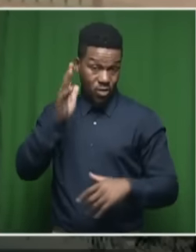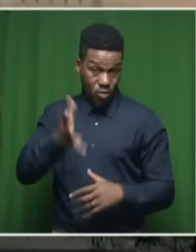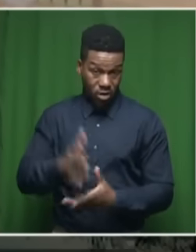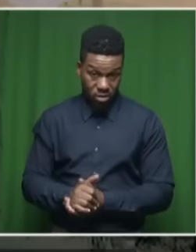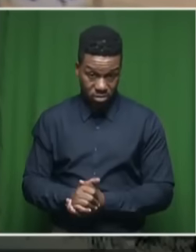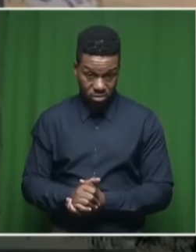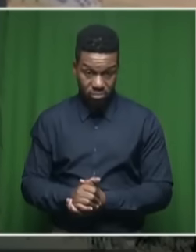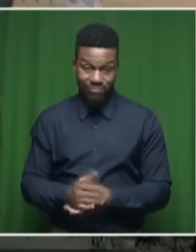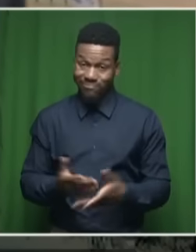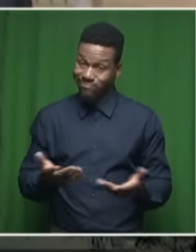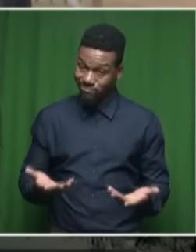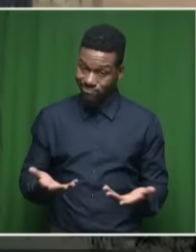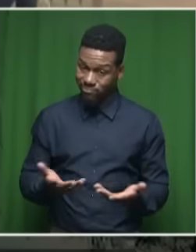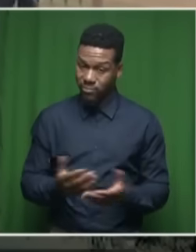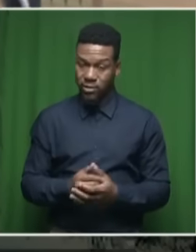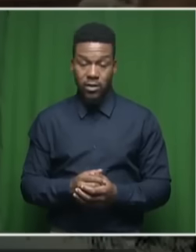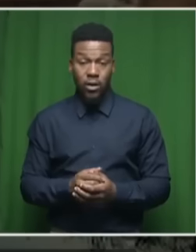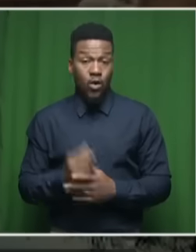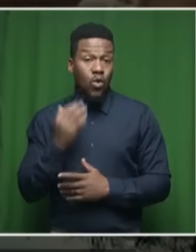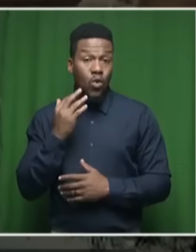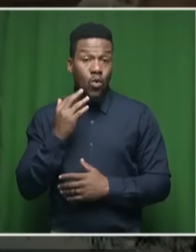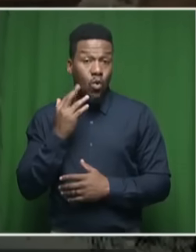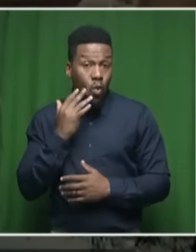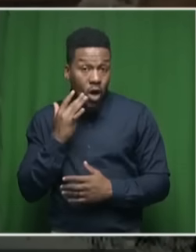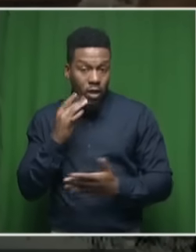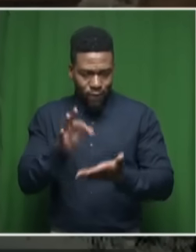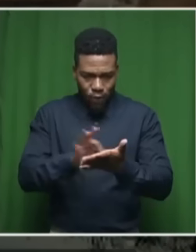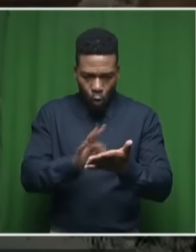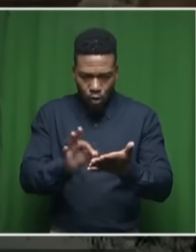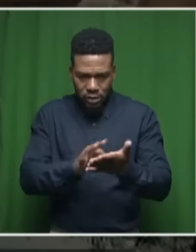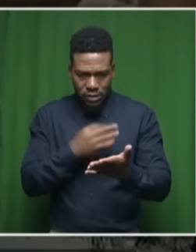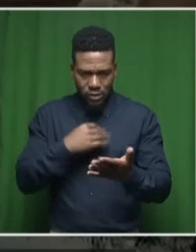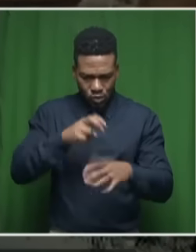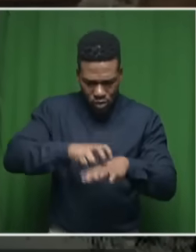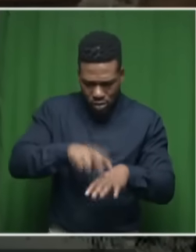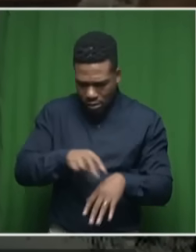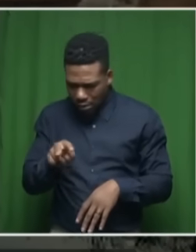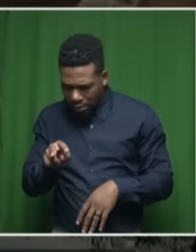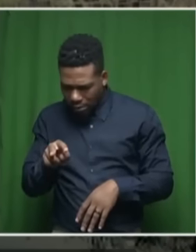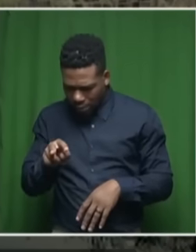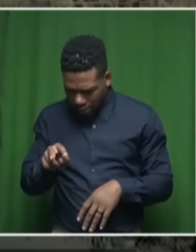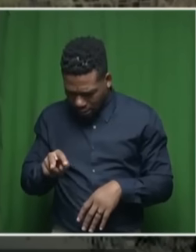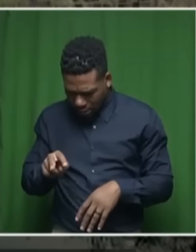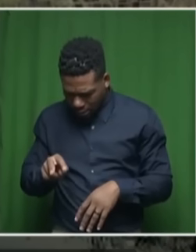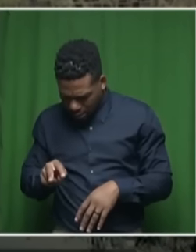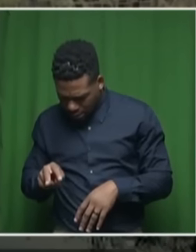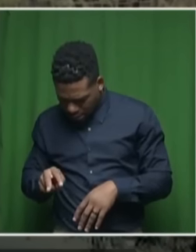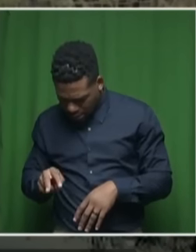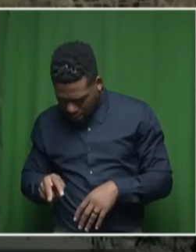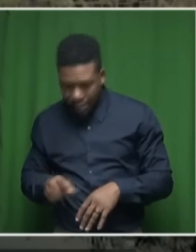when you vote, you have to look at them, and the time has to be extended. It might have